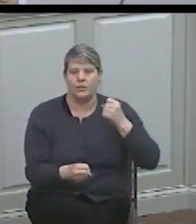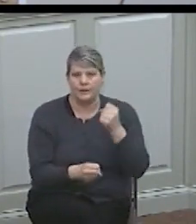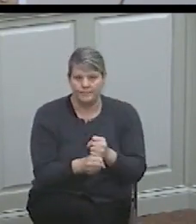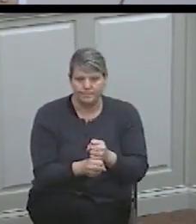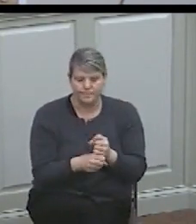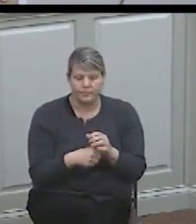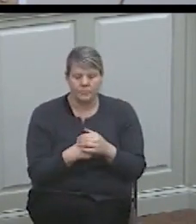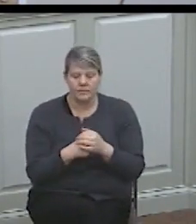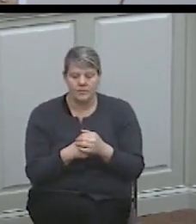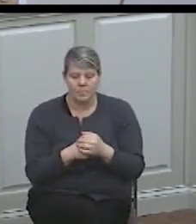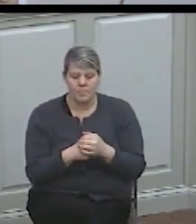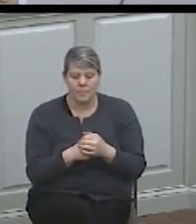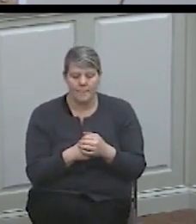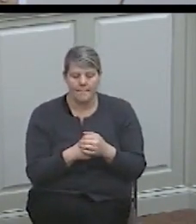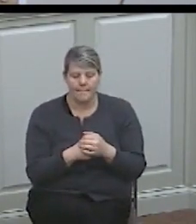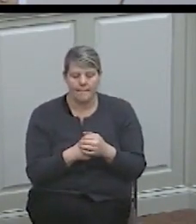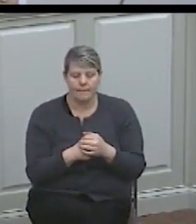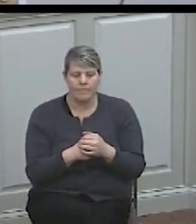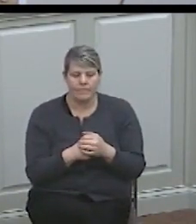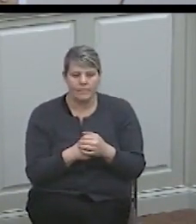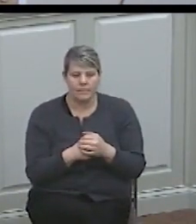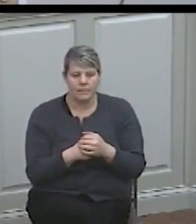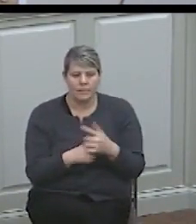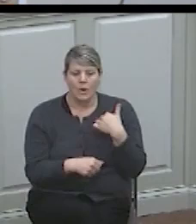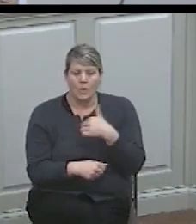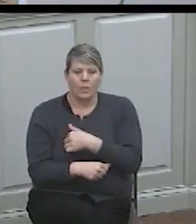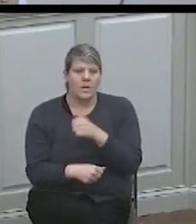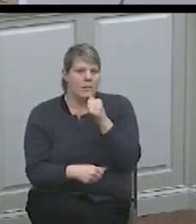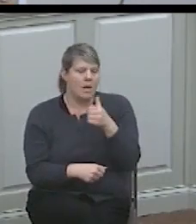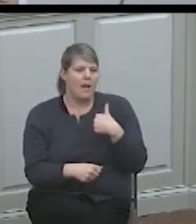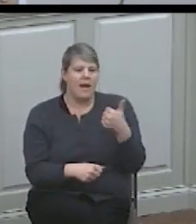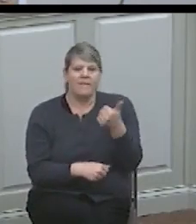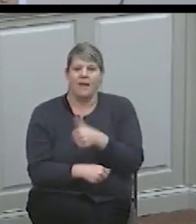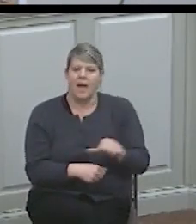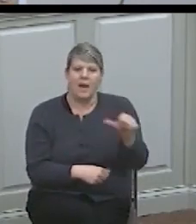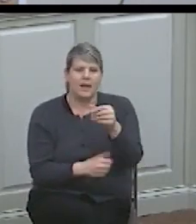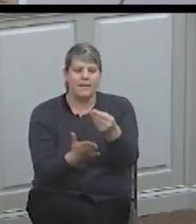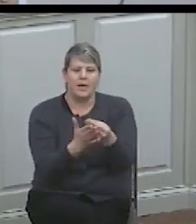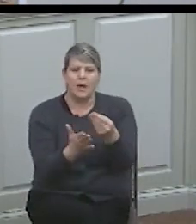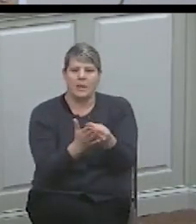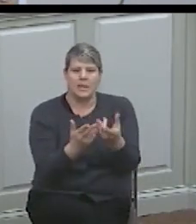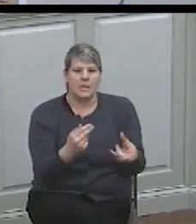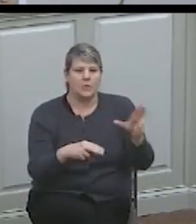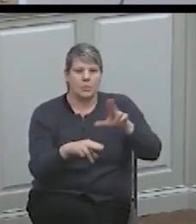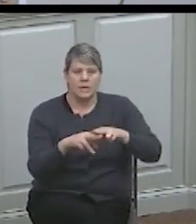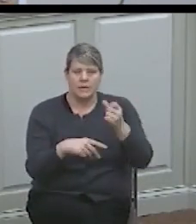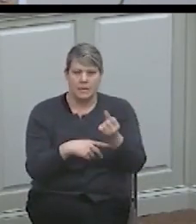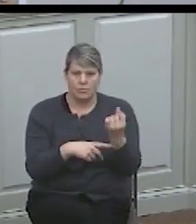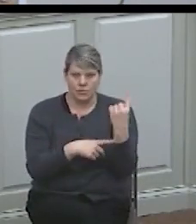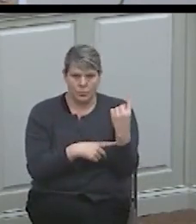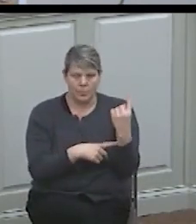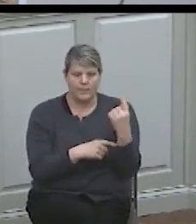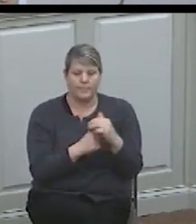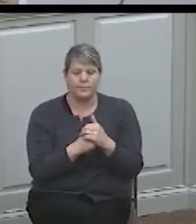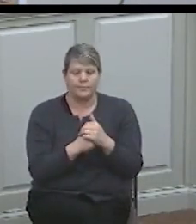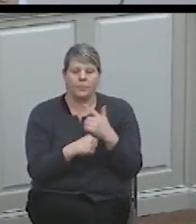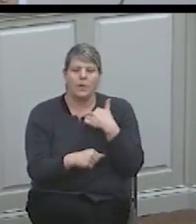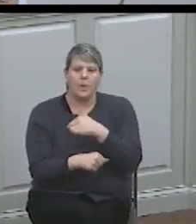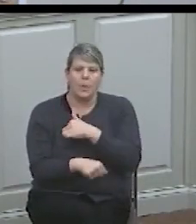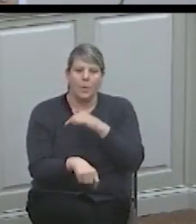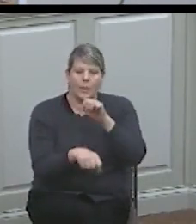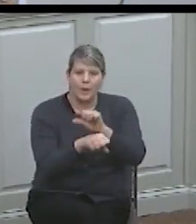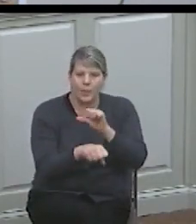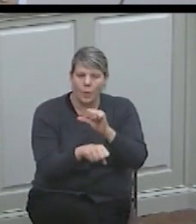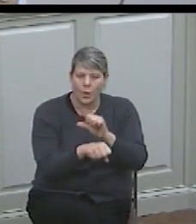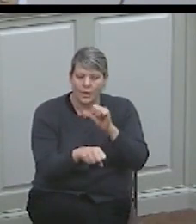We did not have any revenue increase last year. We've worked towards funding a number